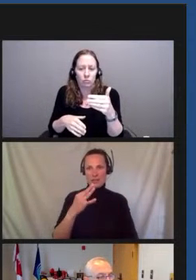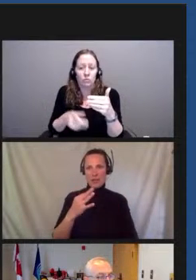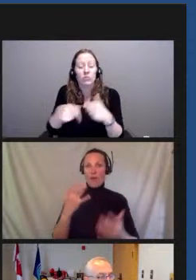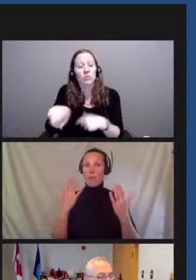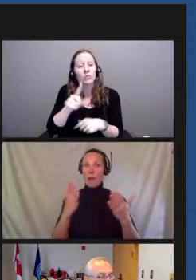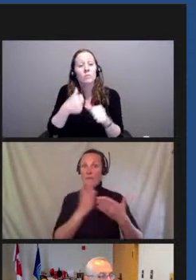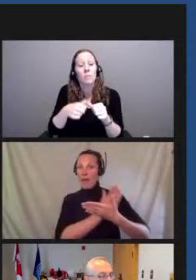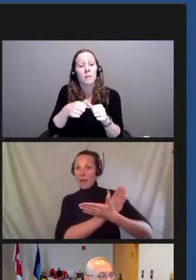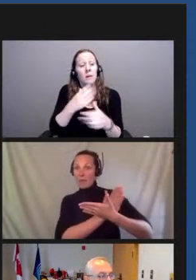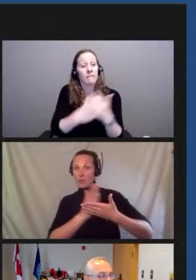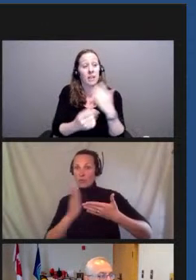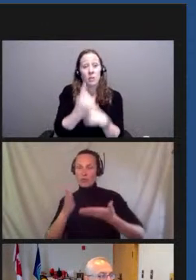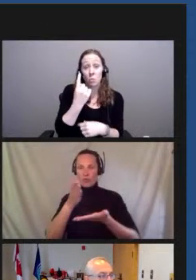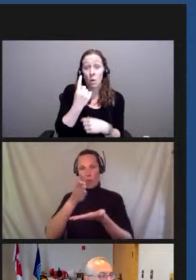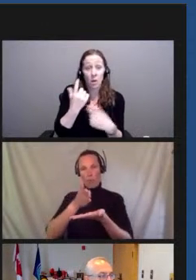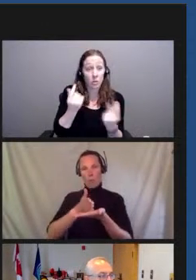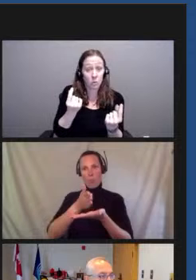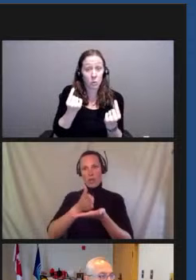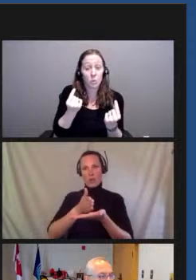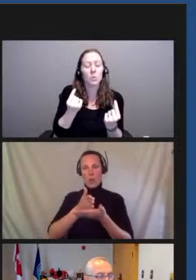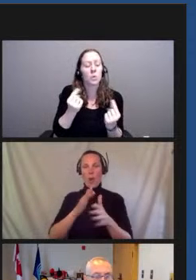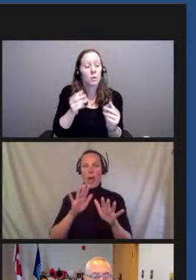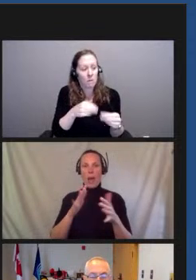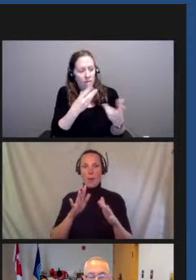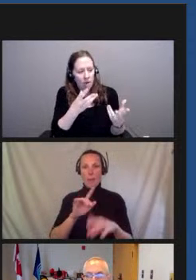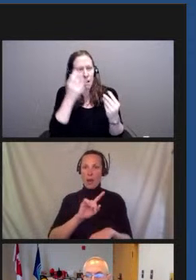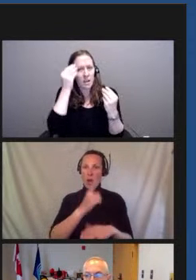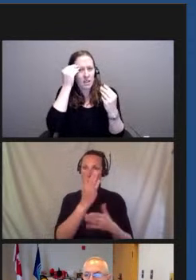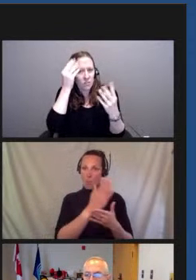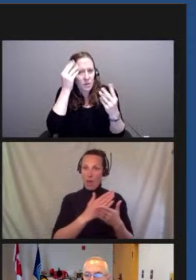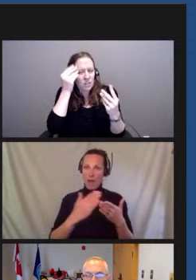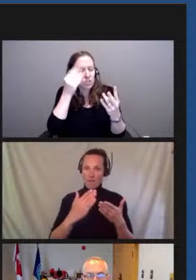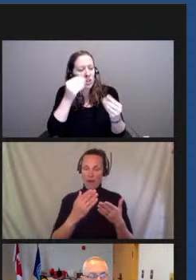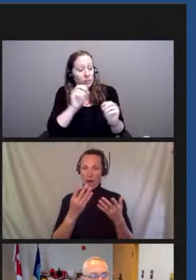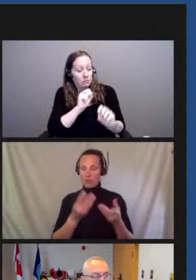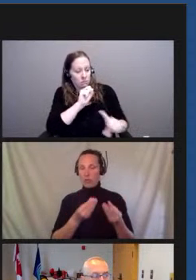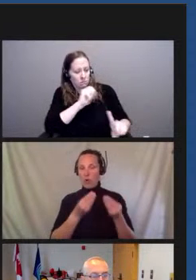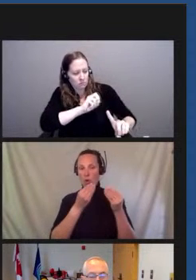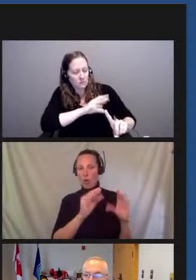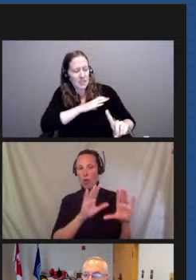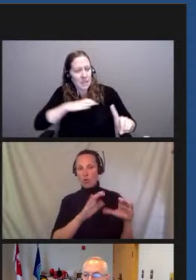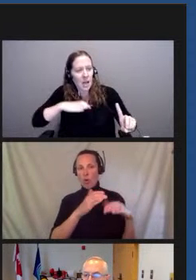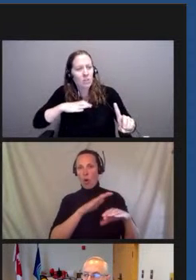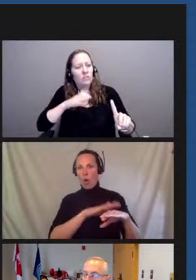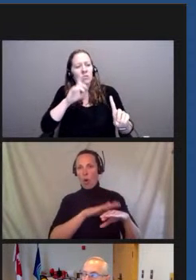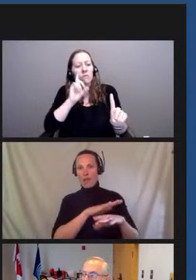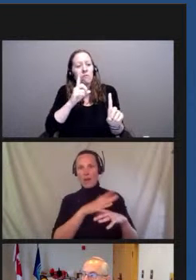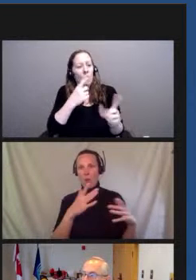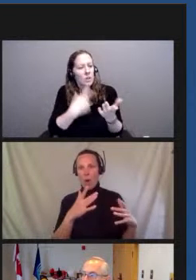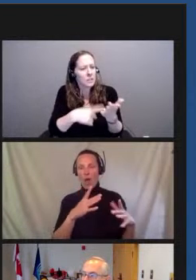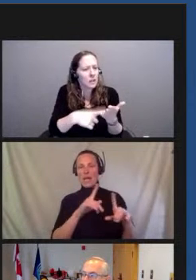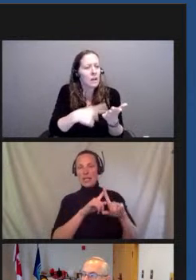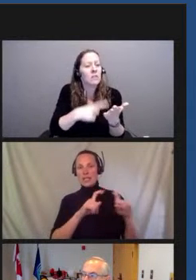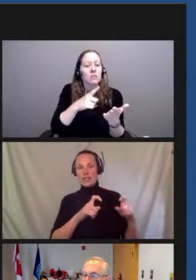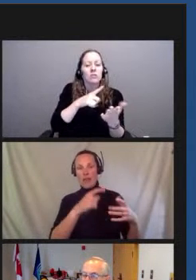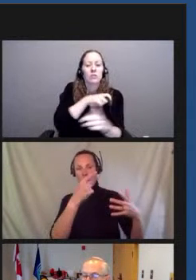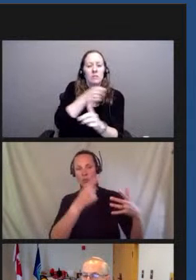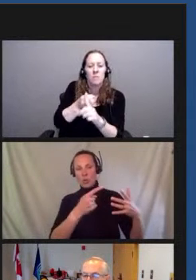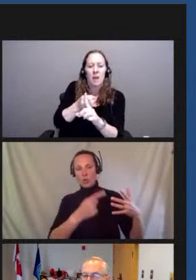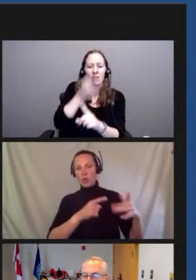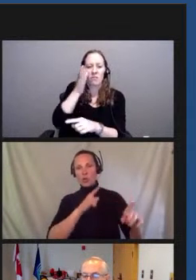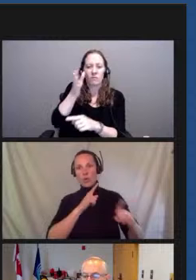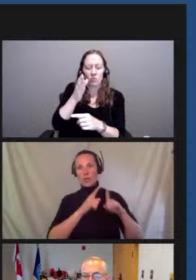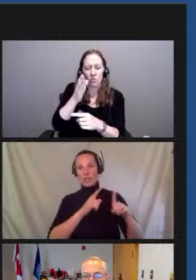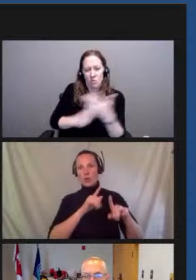Phase 1 provided Council with a baseline of information for discussion and consideration in future phases, and also informed Council of